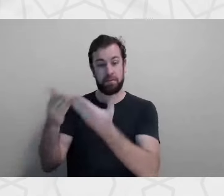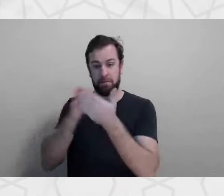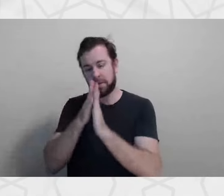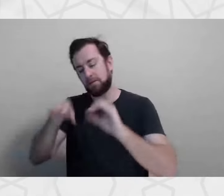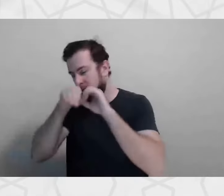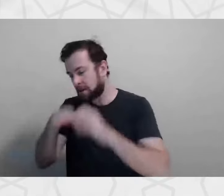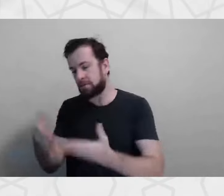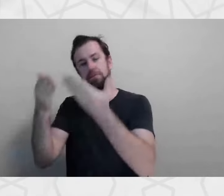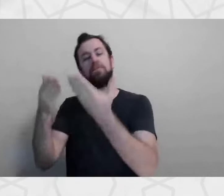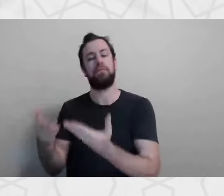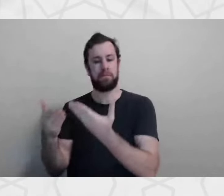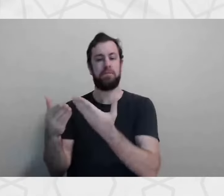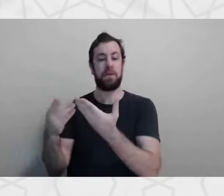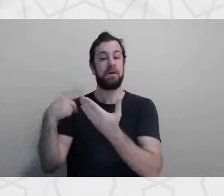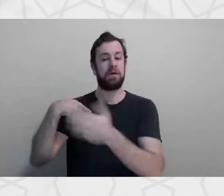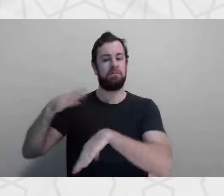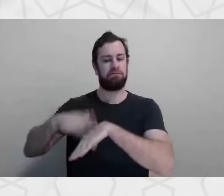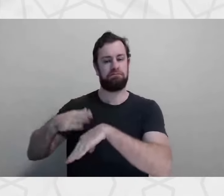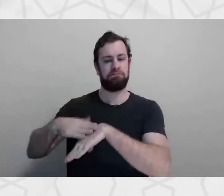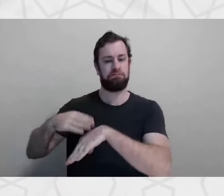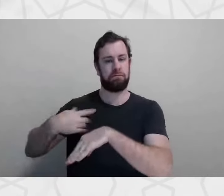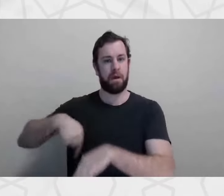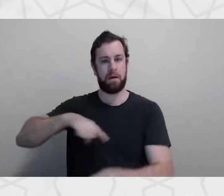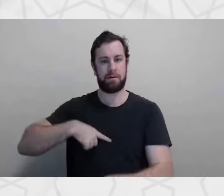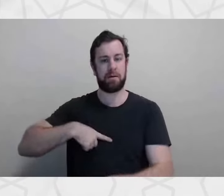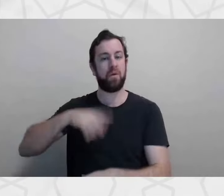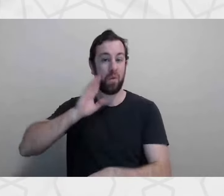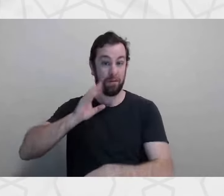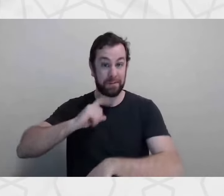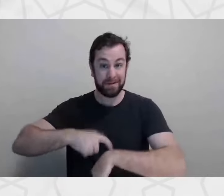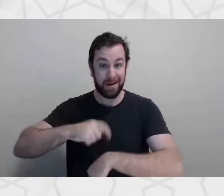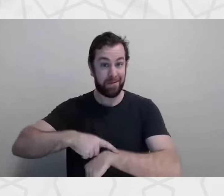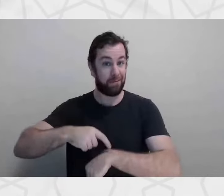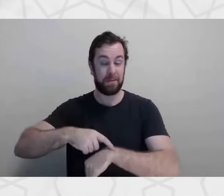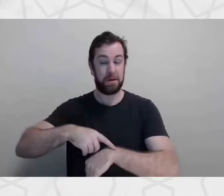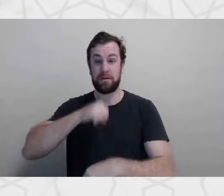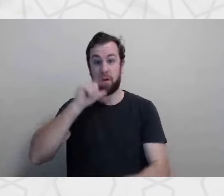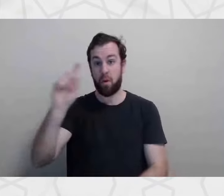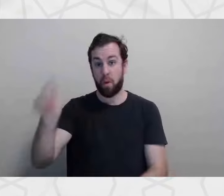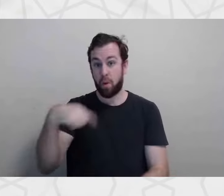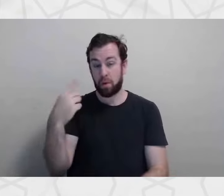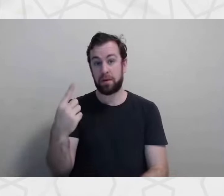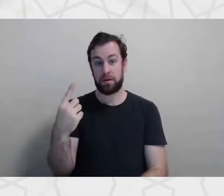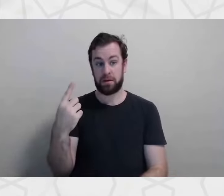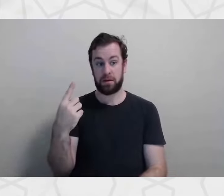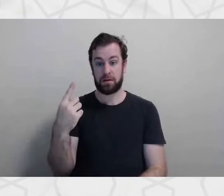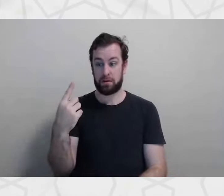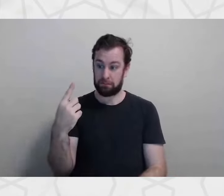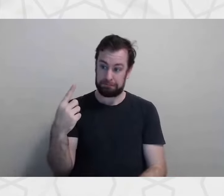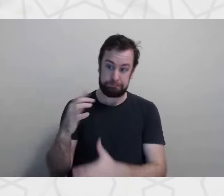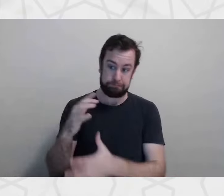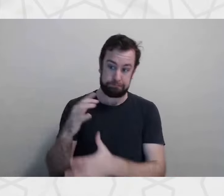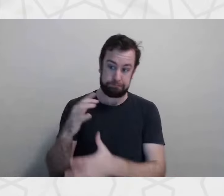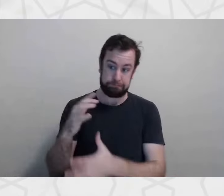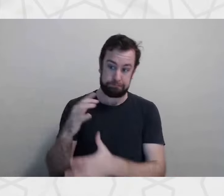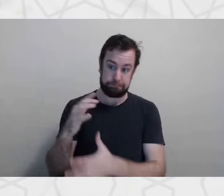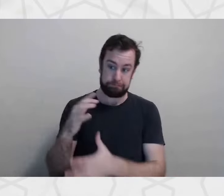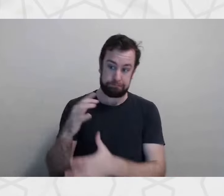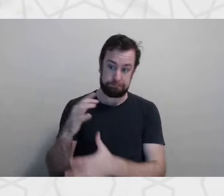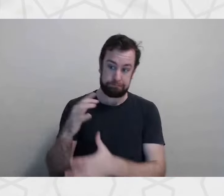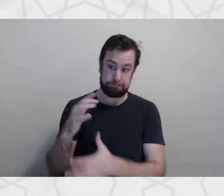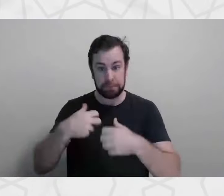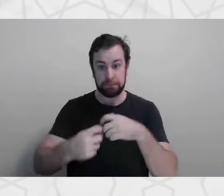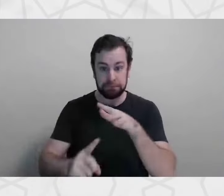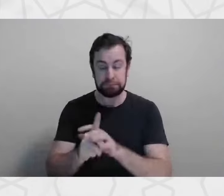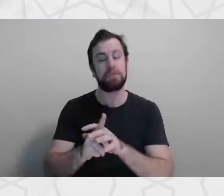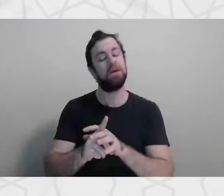us that a time would come when it would not only be the major issues, but